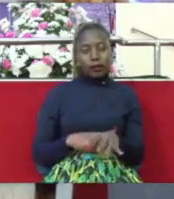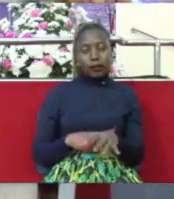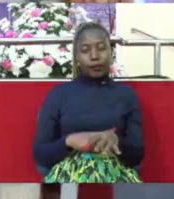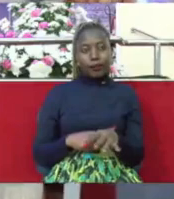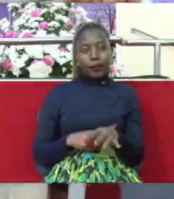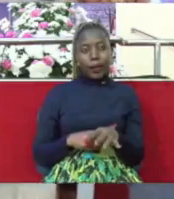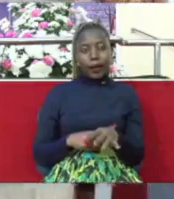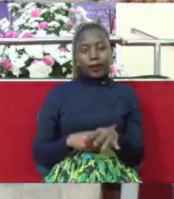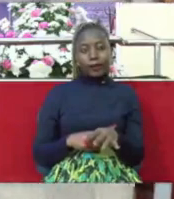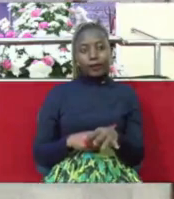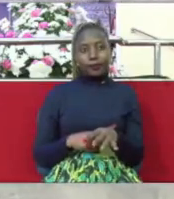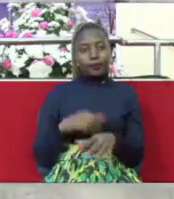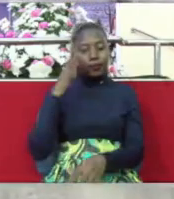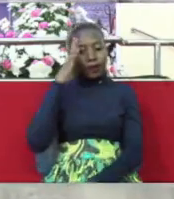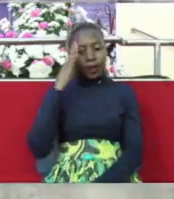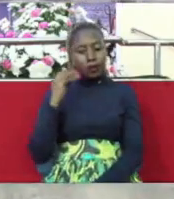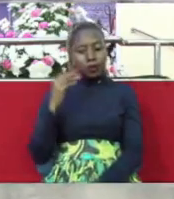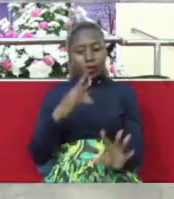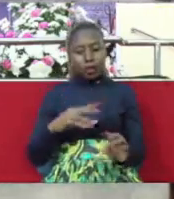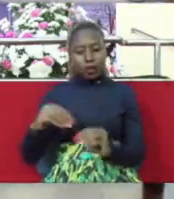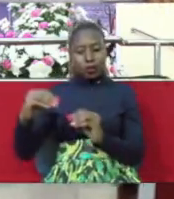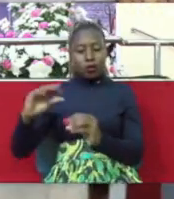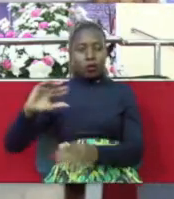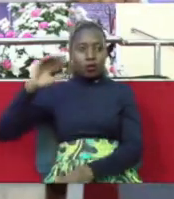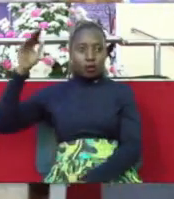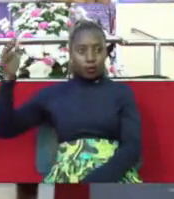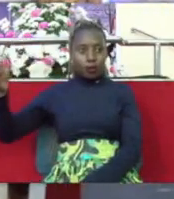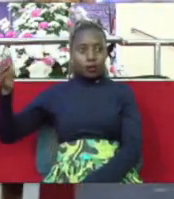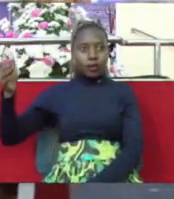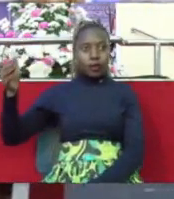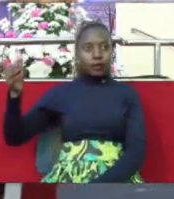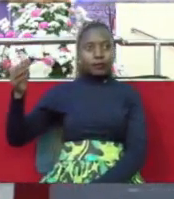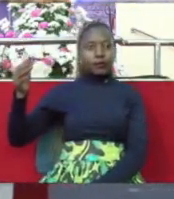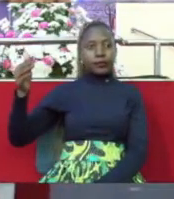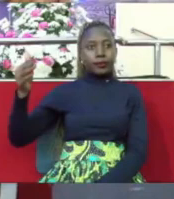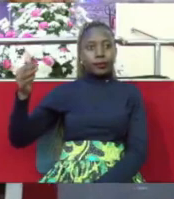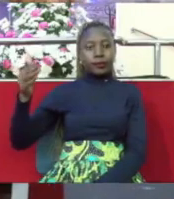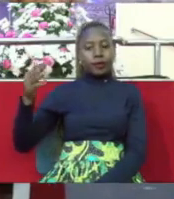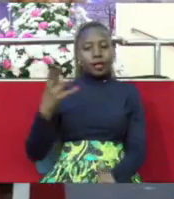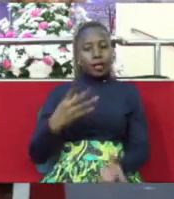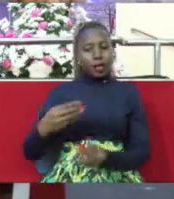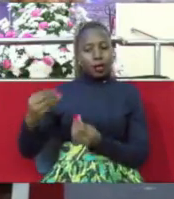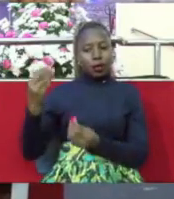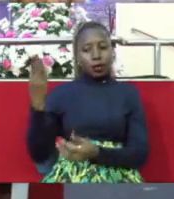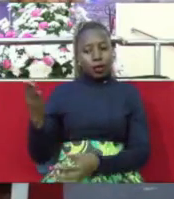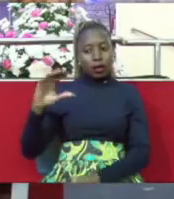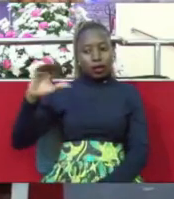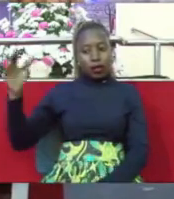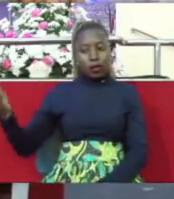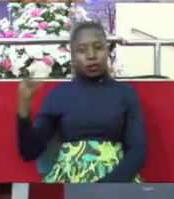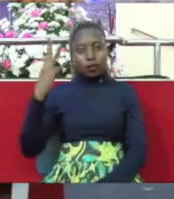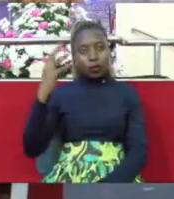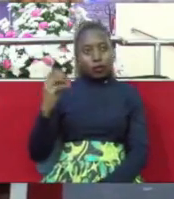utasoma kwa wakati wako. Moses has gone up the mountain. Musa amekwea mlimani. He has gone there for 40 days and 40 nights to seek God